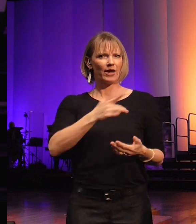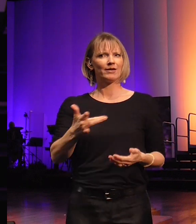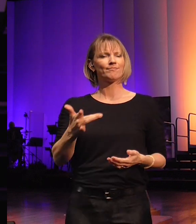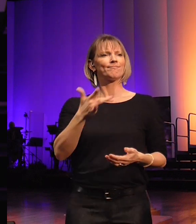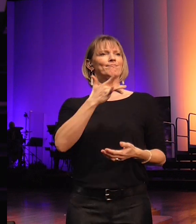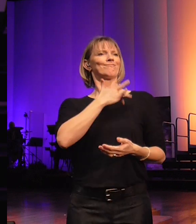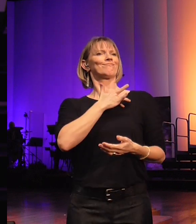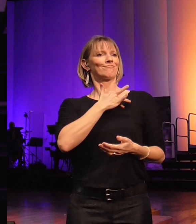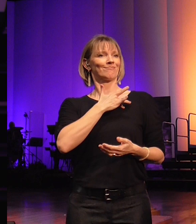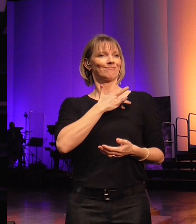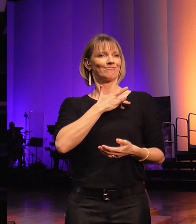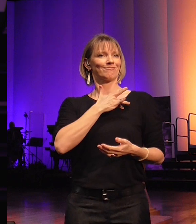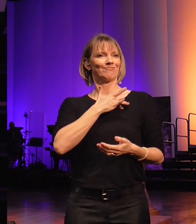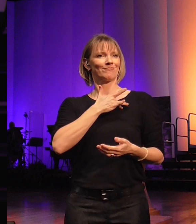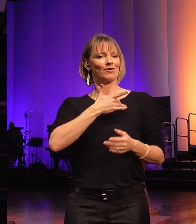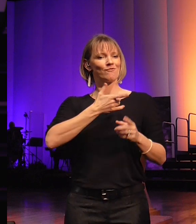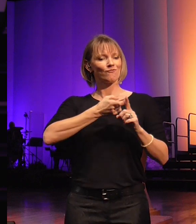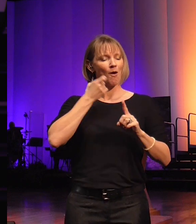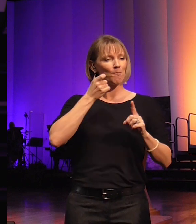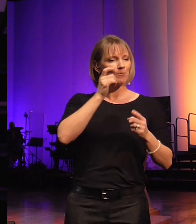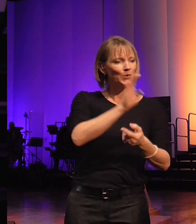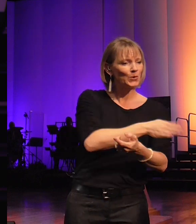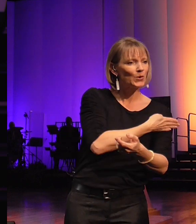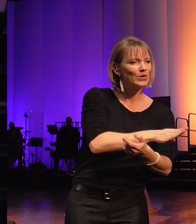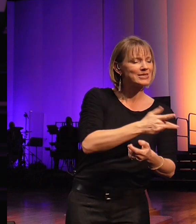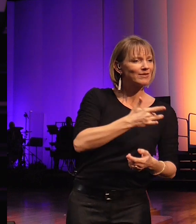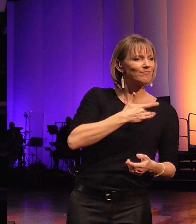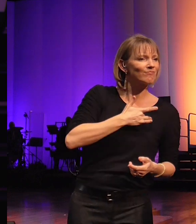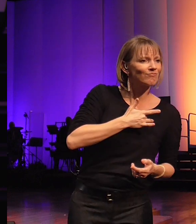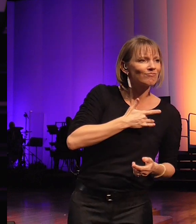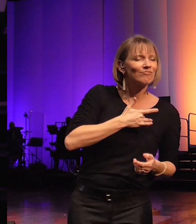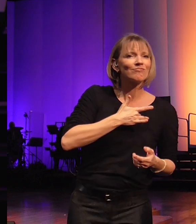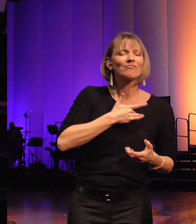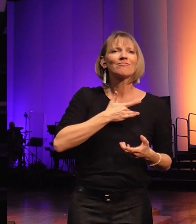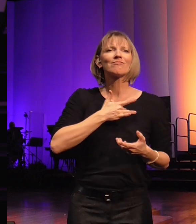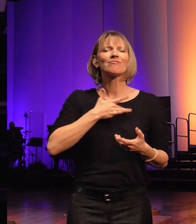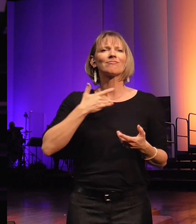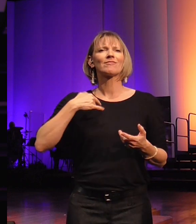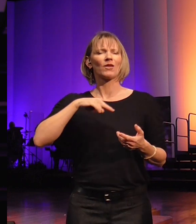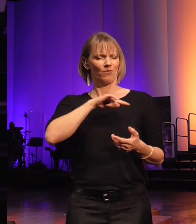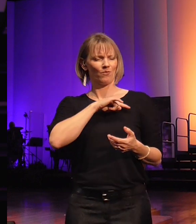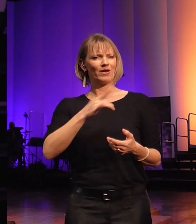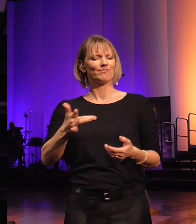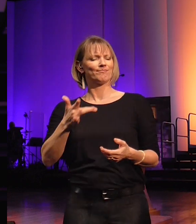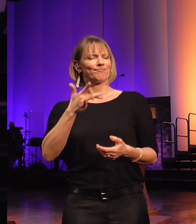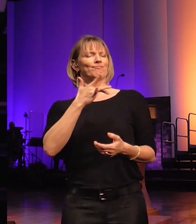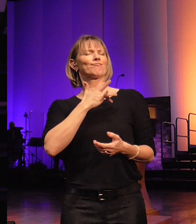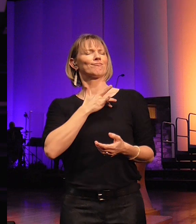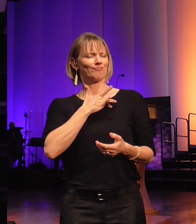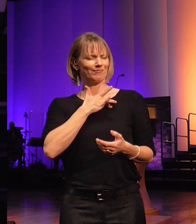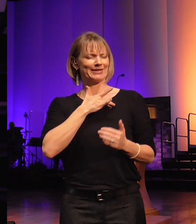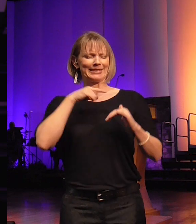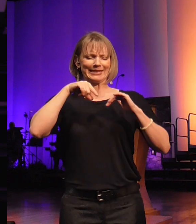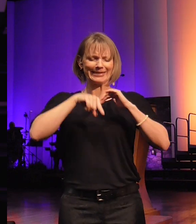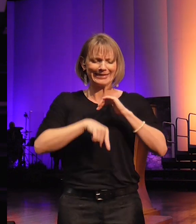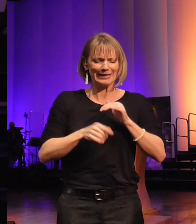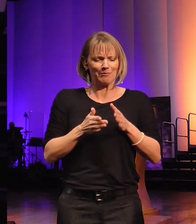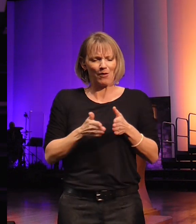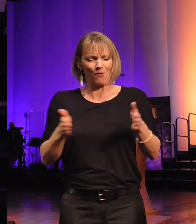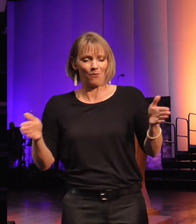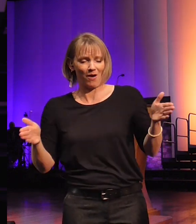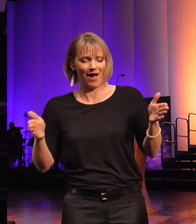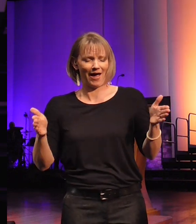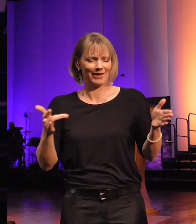the music, and we're touched very deep and wide by